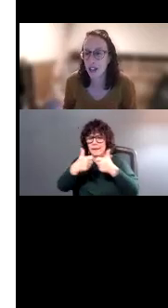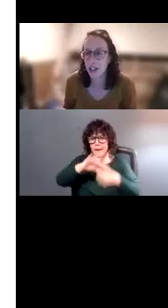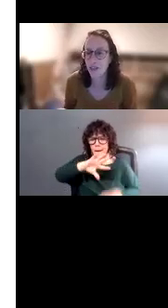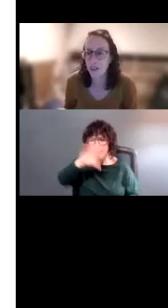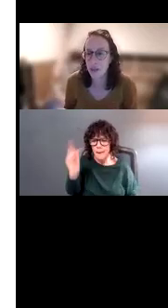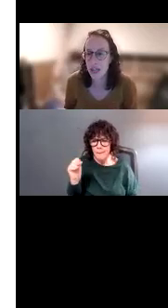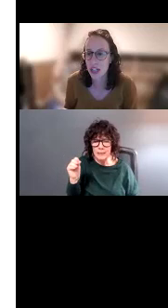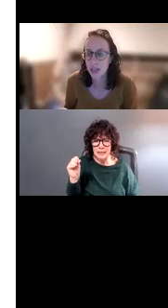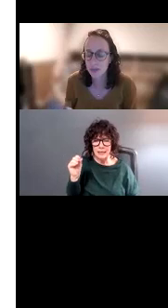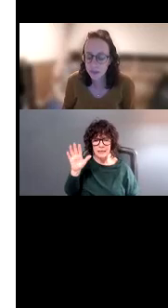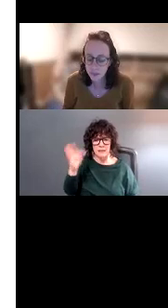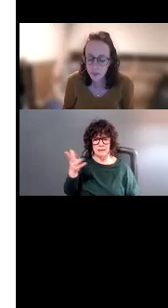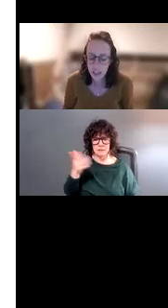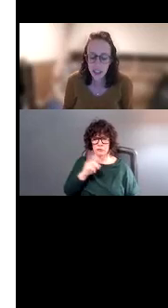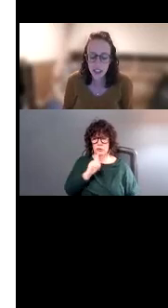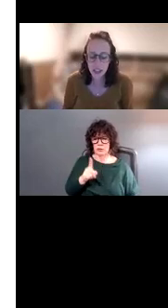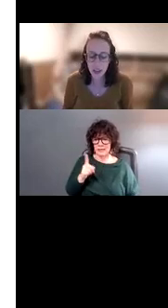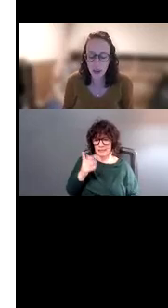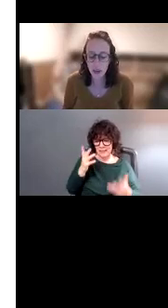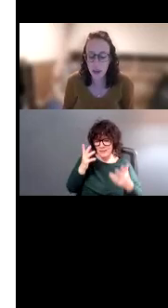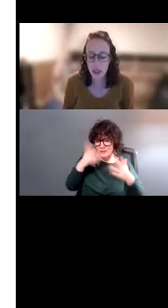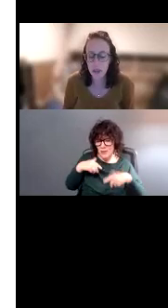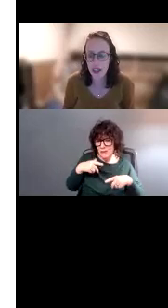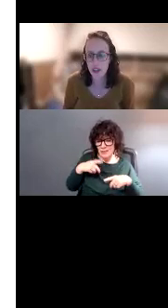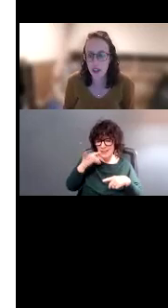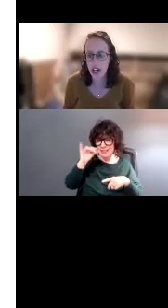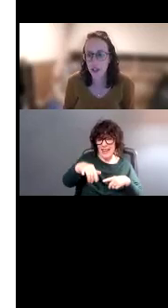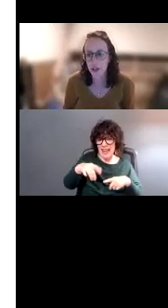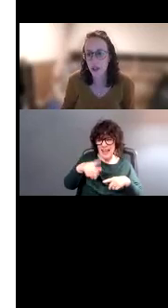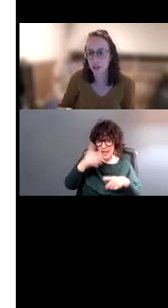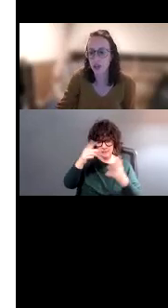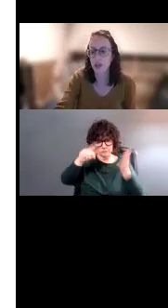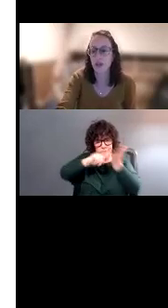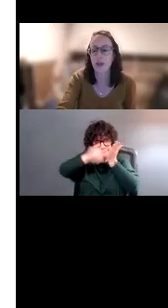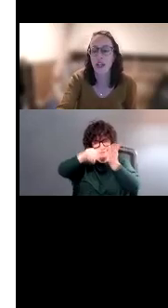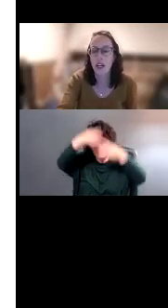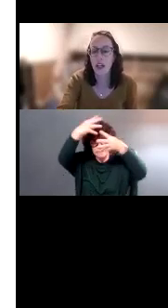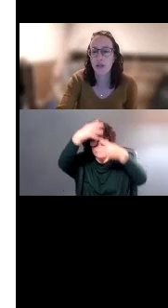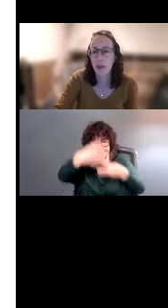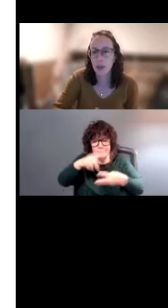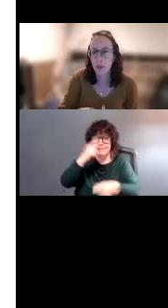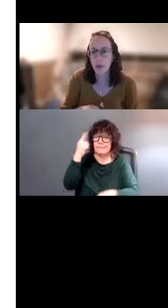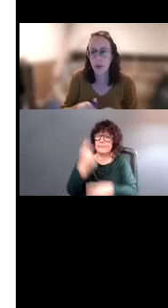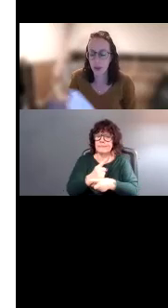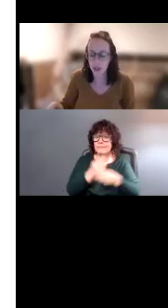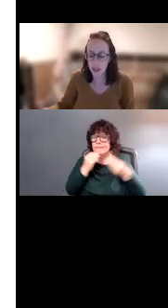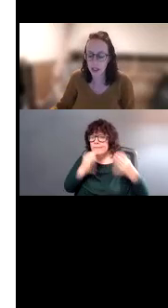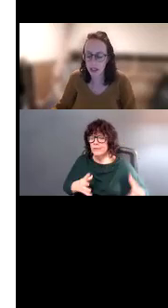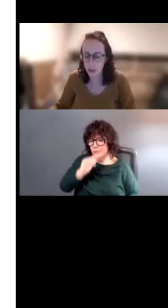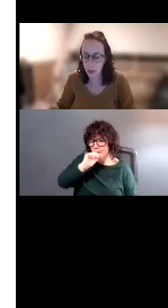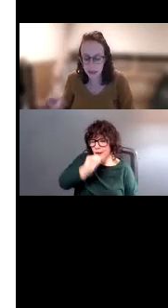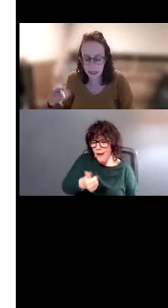most accurate information. So you want to make sure that you go to a